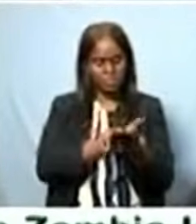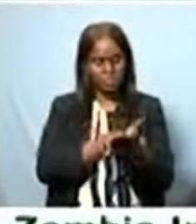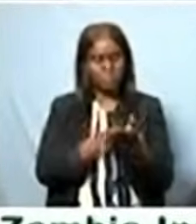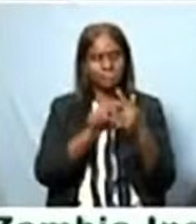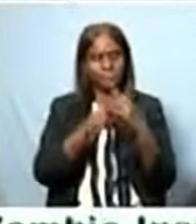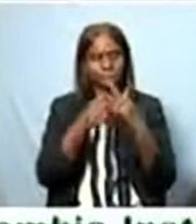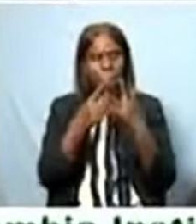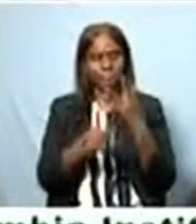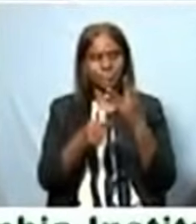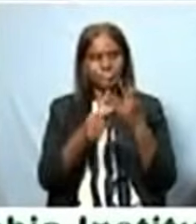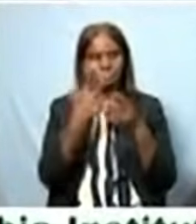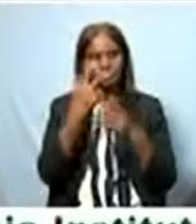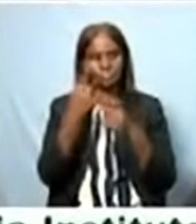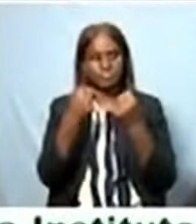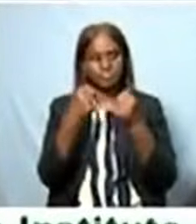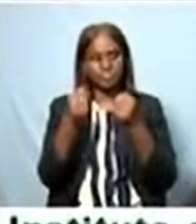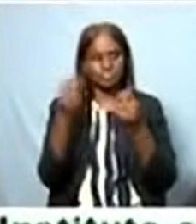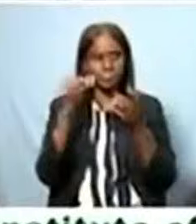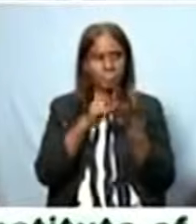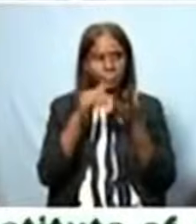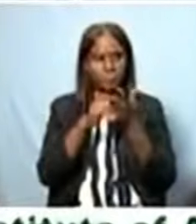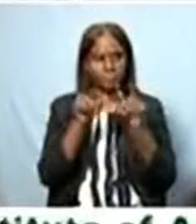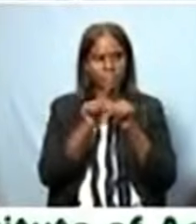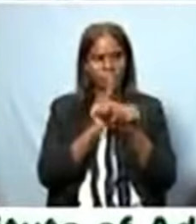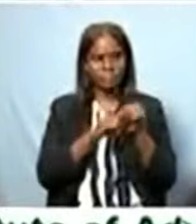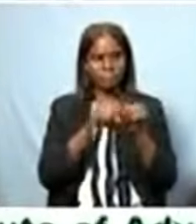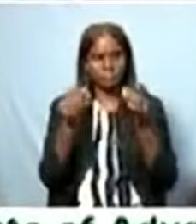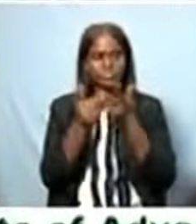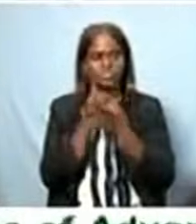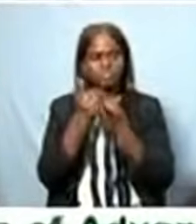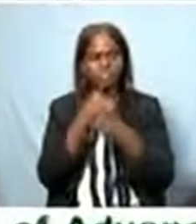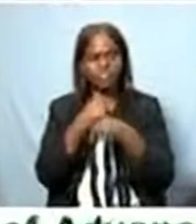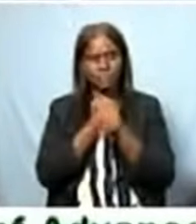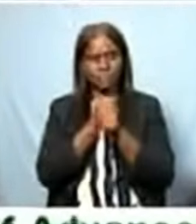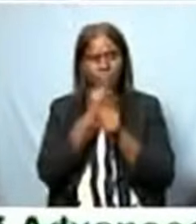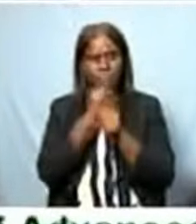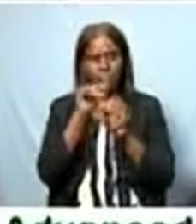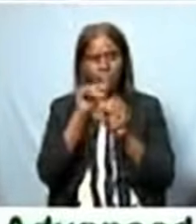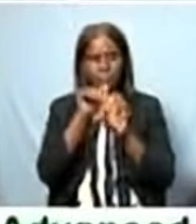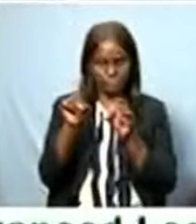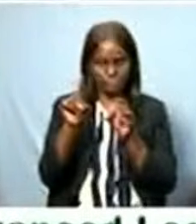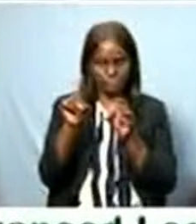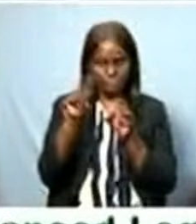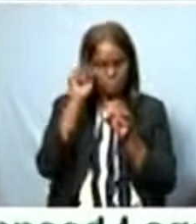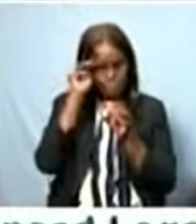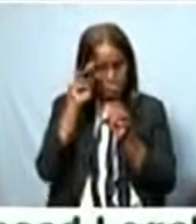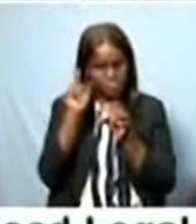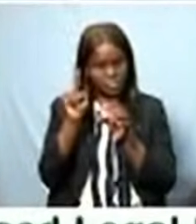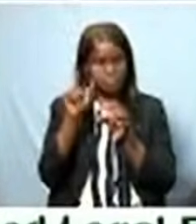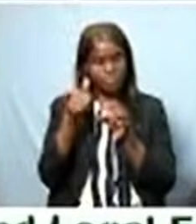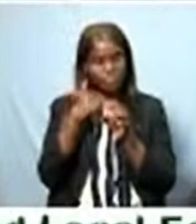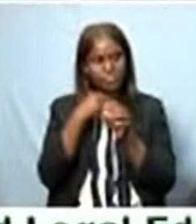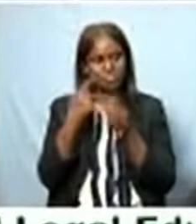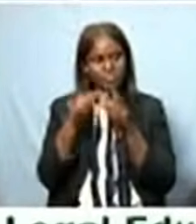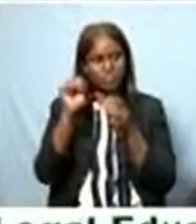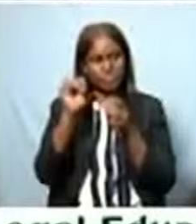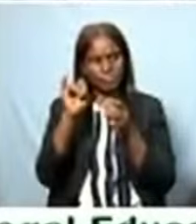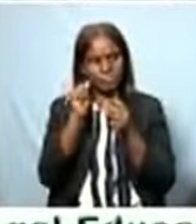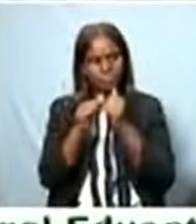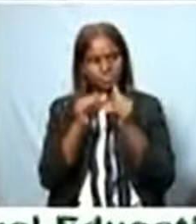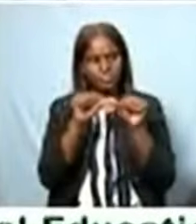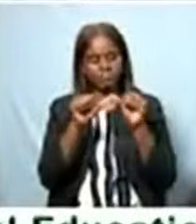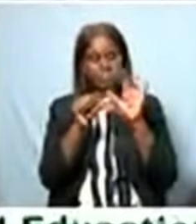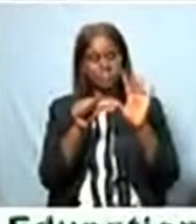within the 3 attempts they've been given, the new submission, which is not in the SI, Honorable Minister, you have an SI with you which is